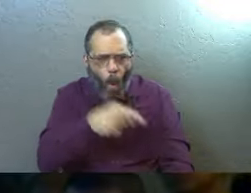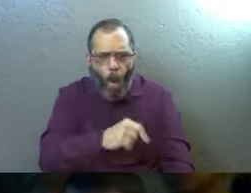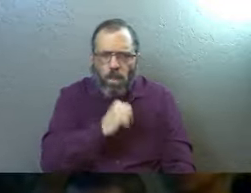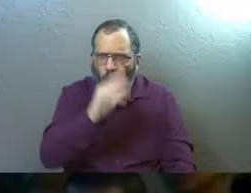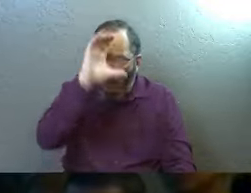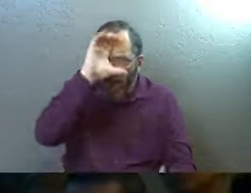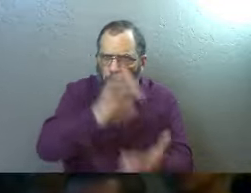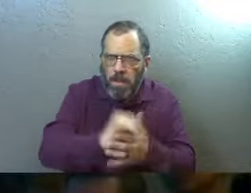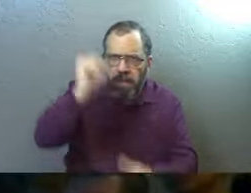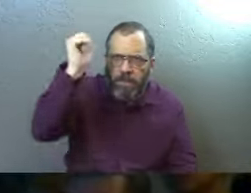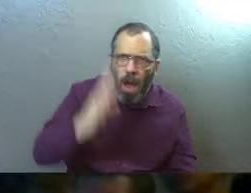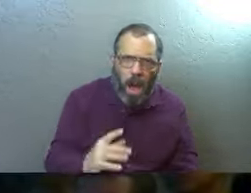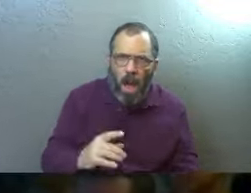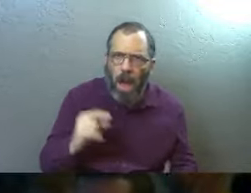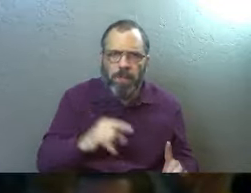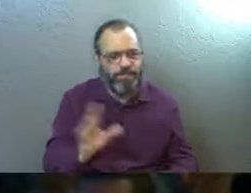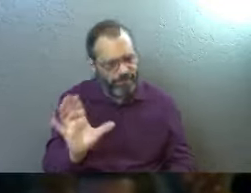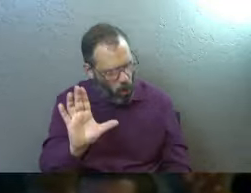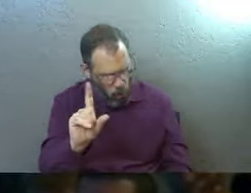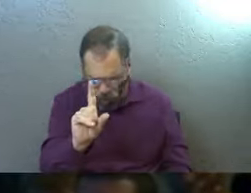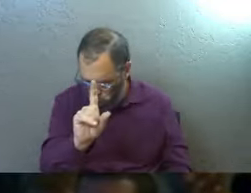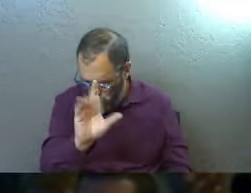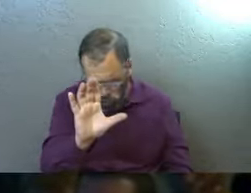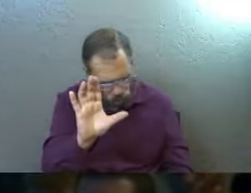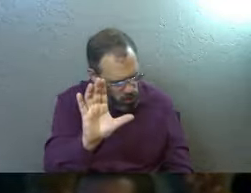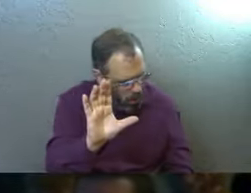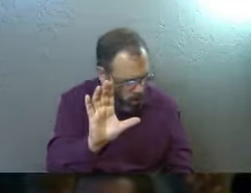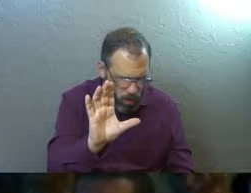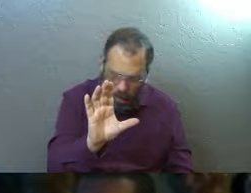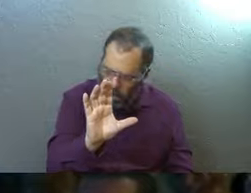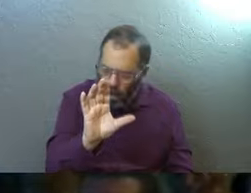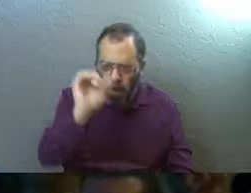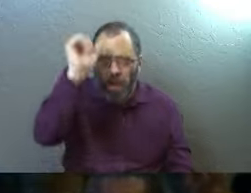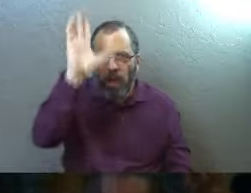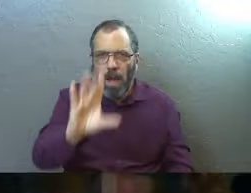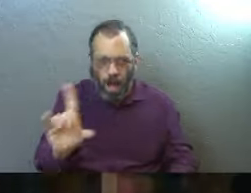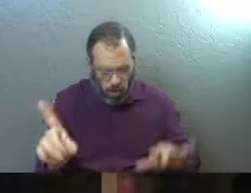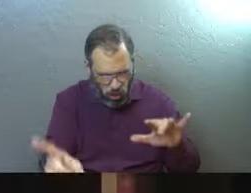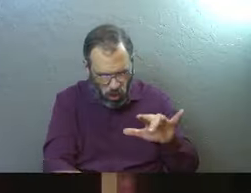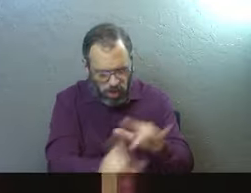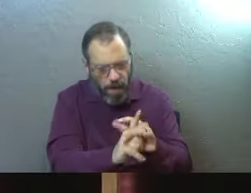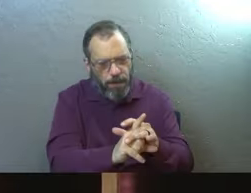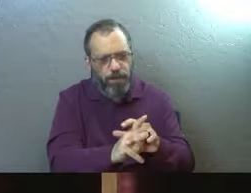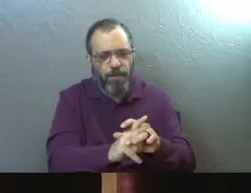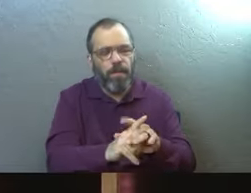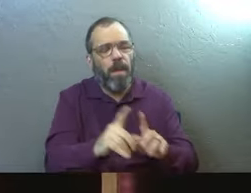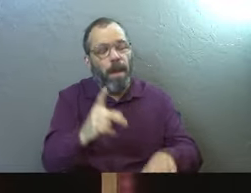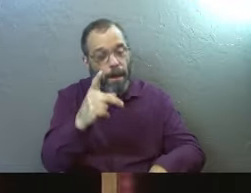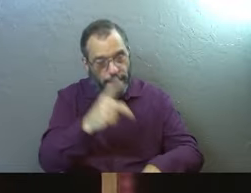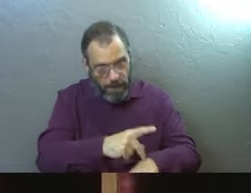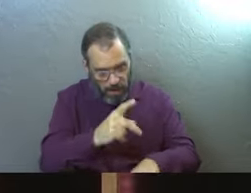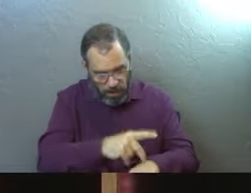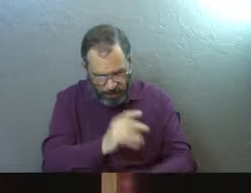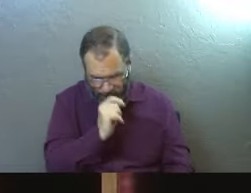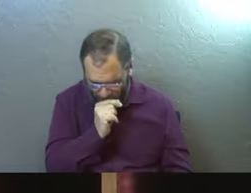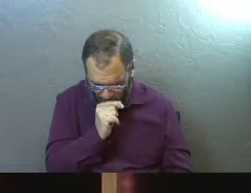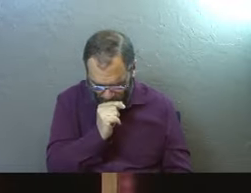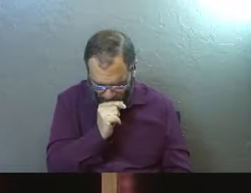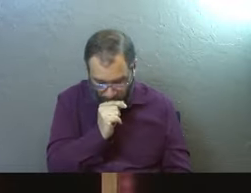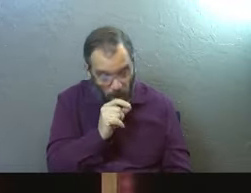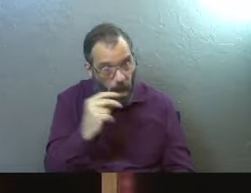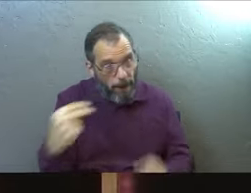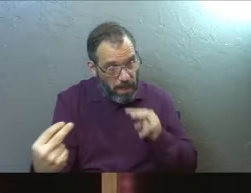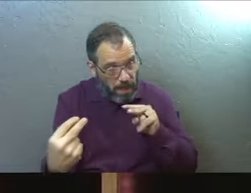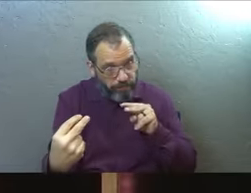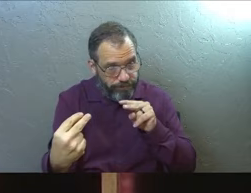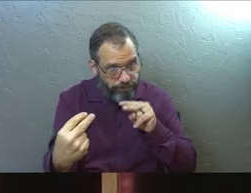believe? No. God comes into the situation and says, Peter, you're taking